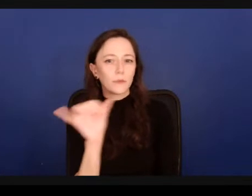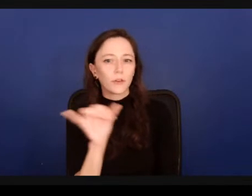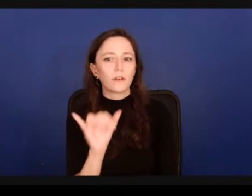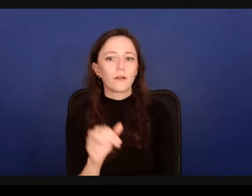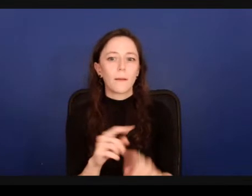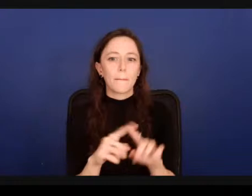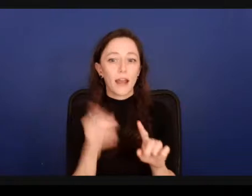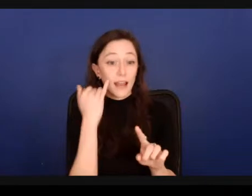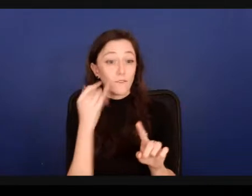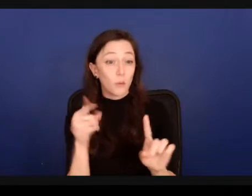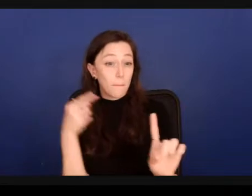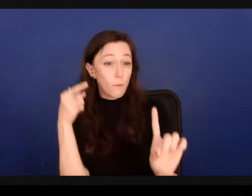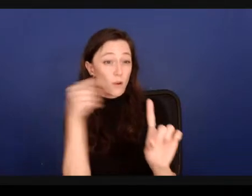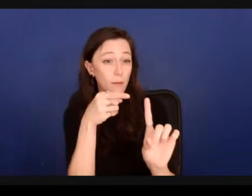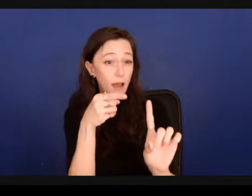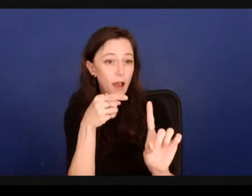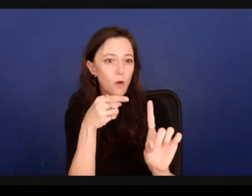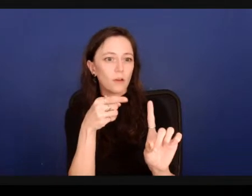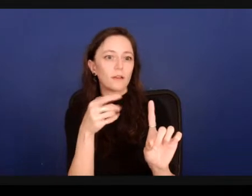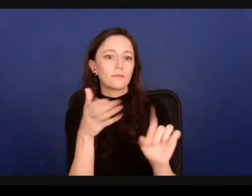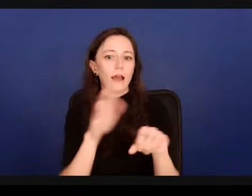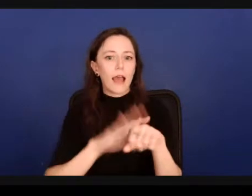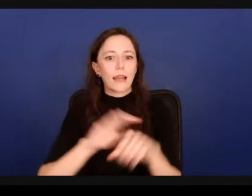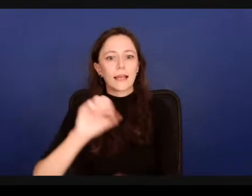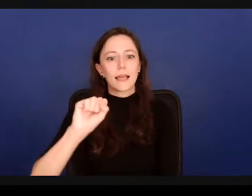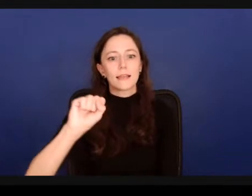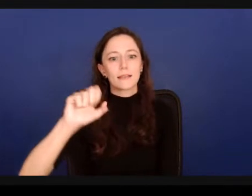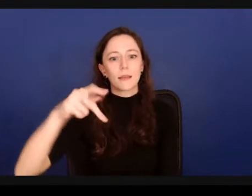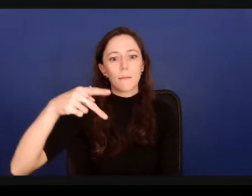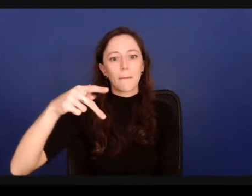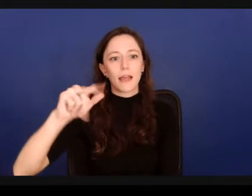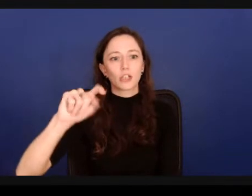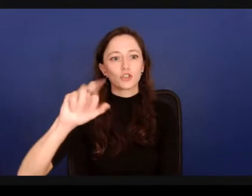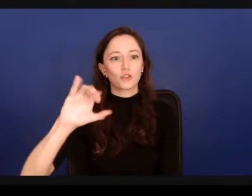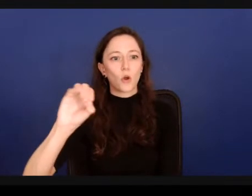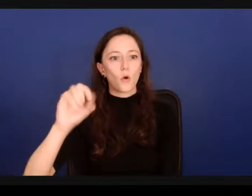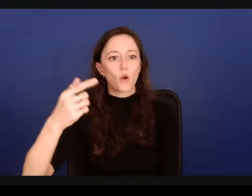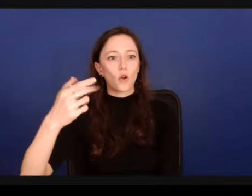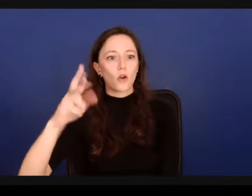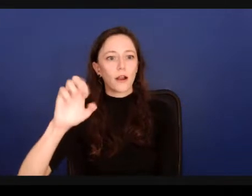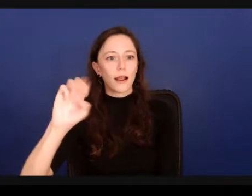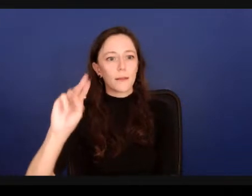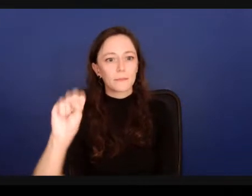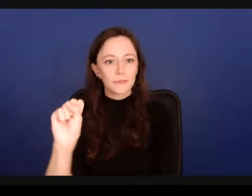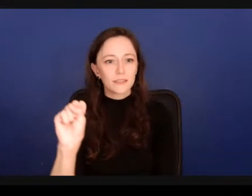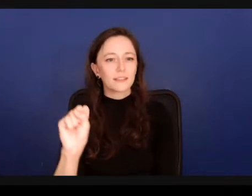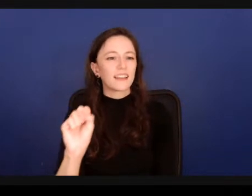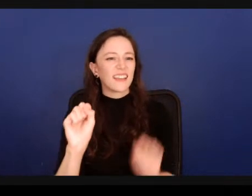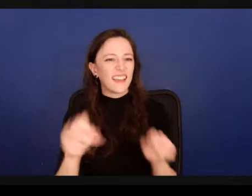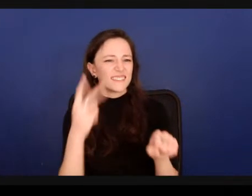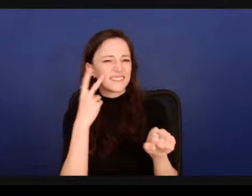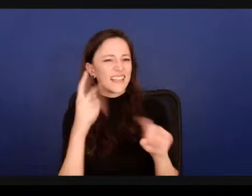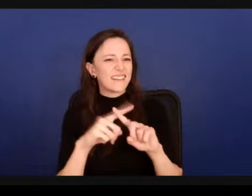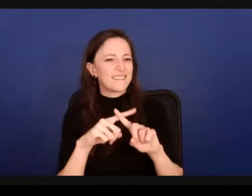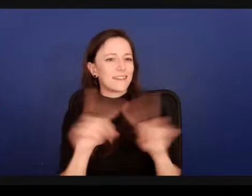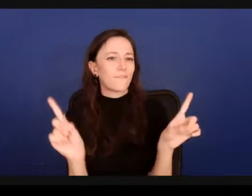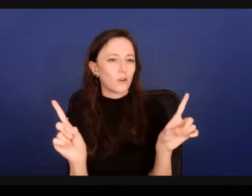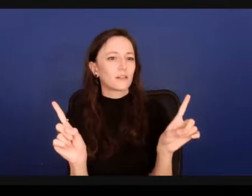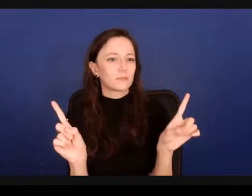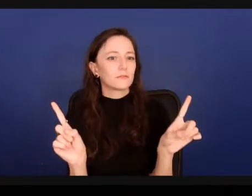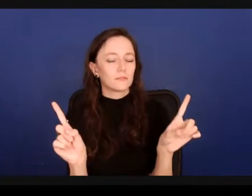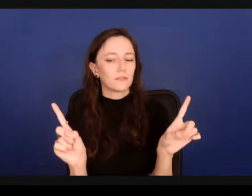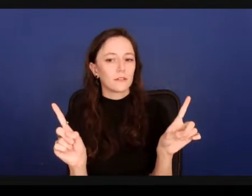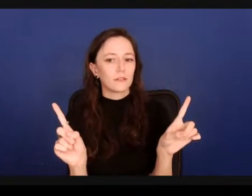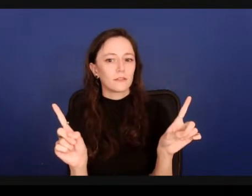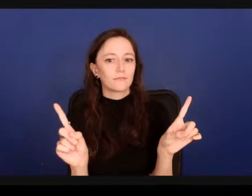in spectrograms, you can then see quite a bit of a different signature, where earthquakes are very clearly different from